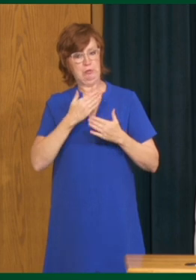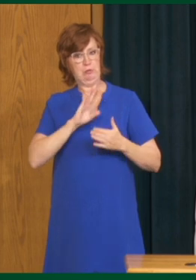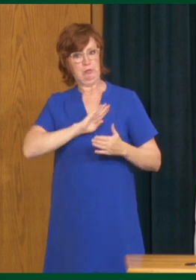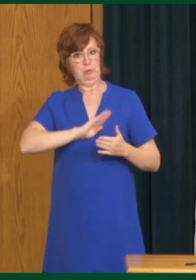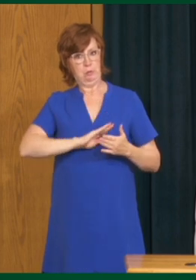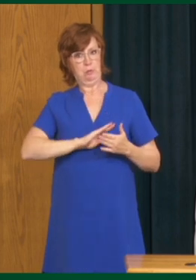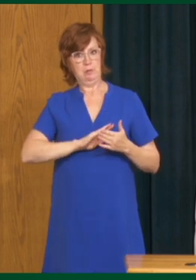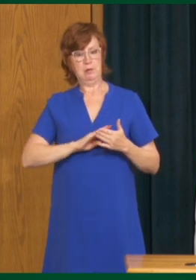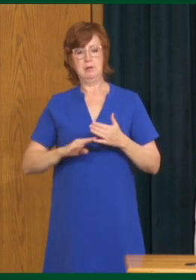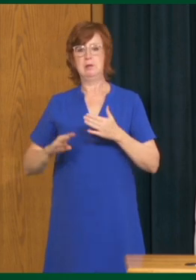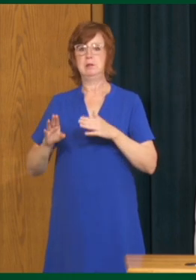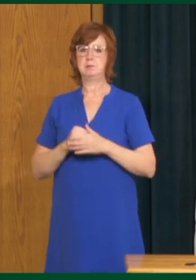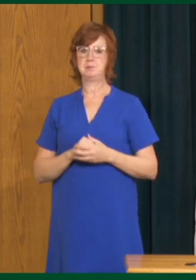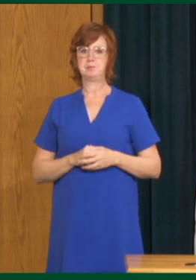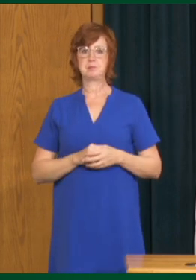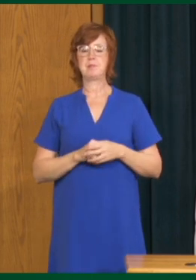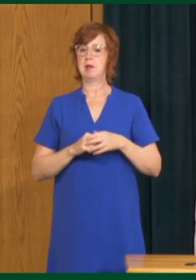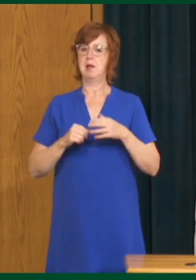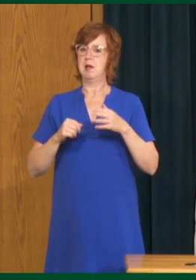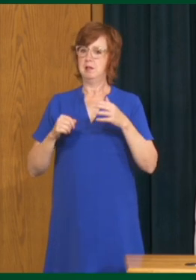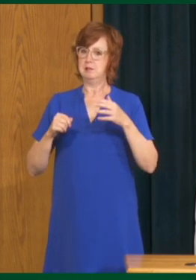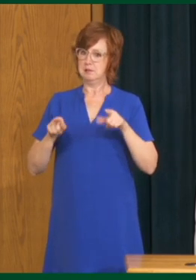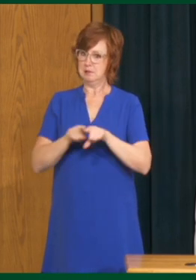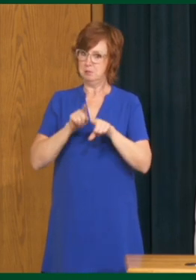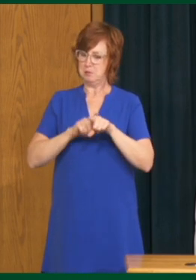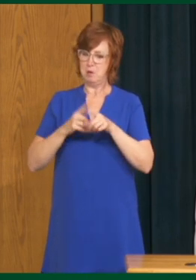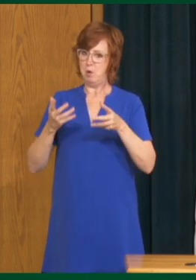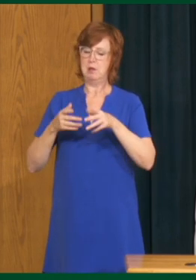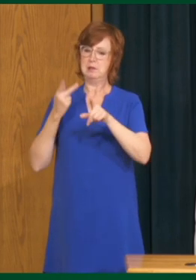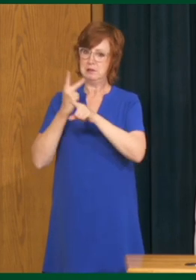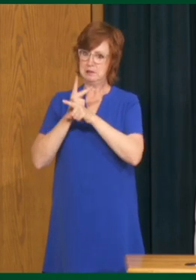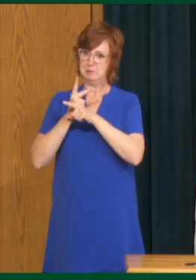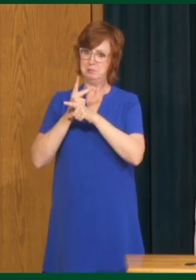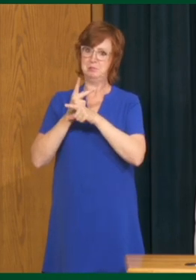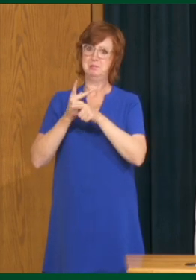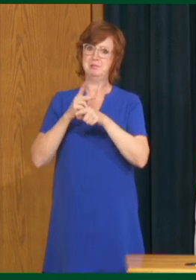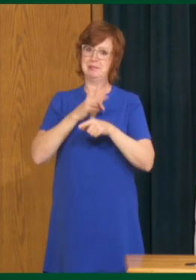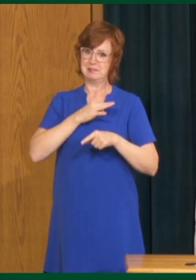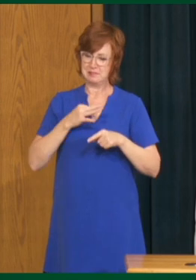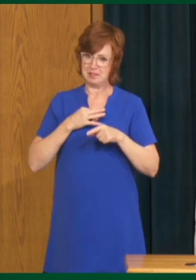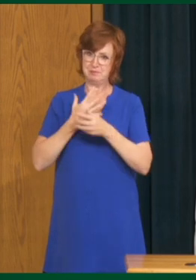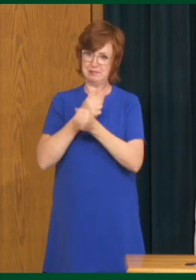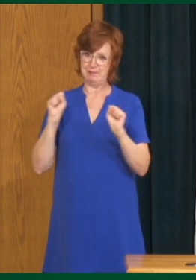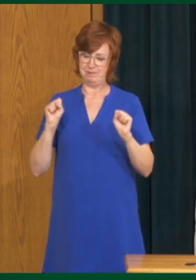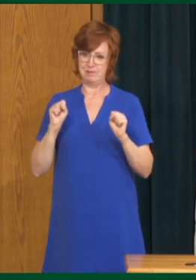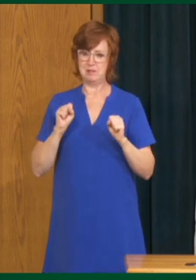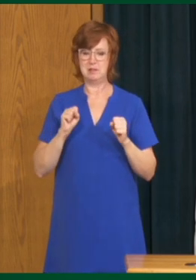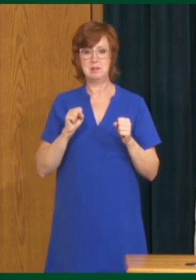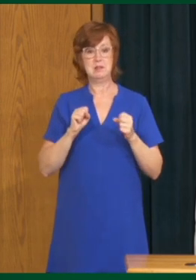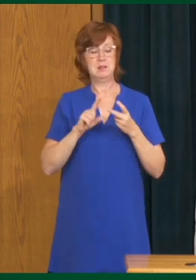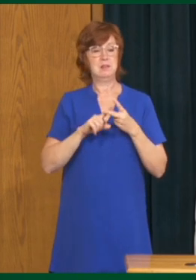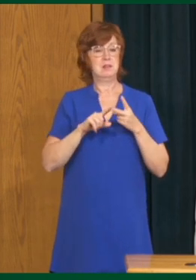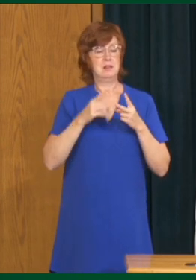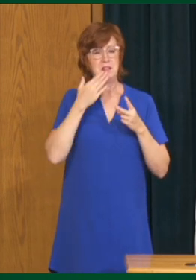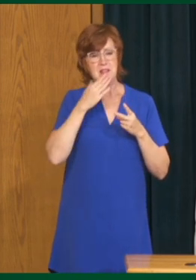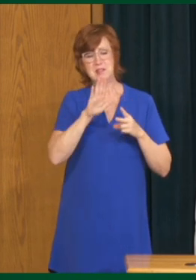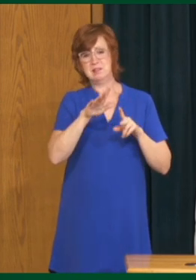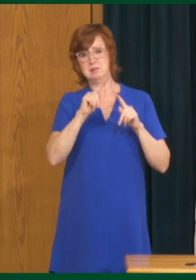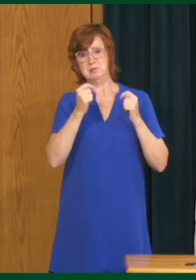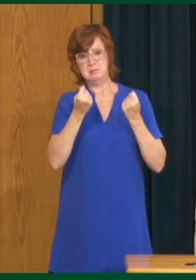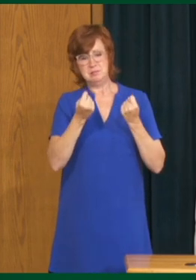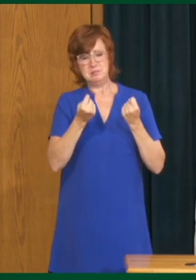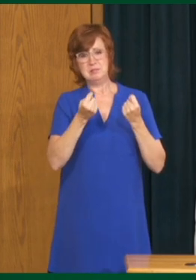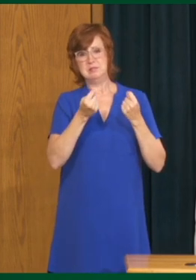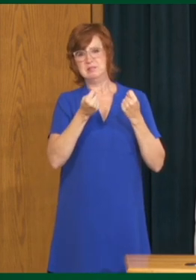resumption. So far, patients and their families have been extremely understanding of the additional criteria, screening measures, and